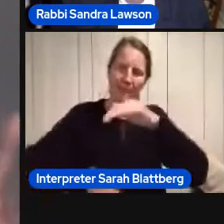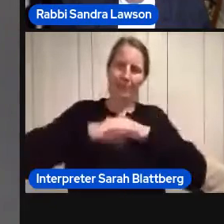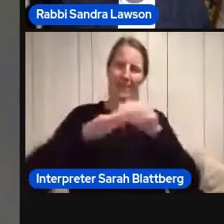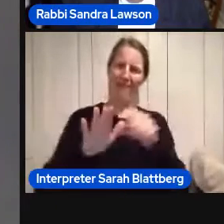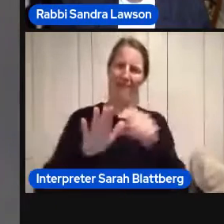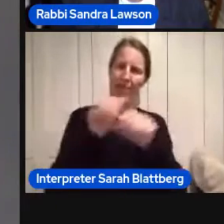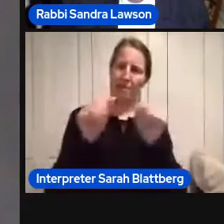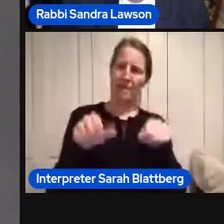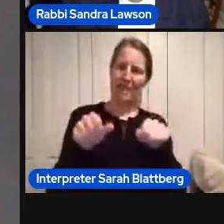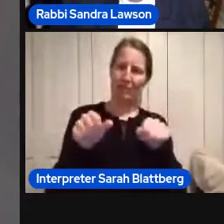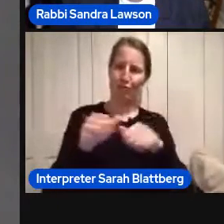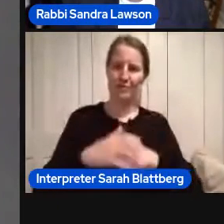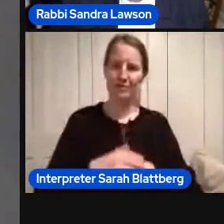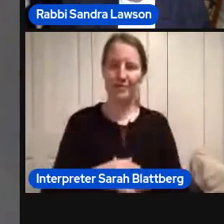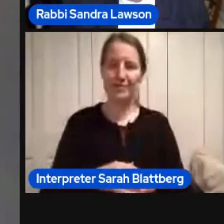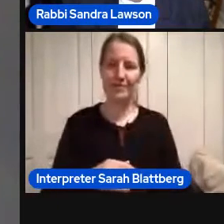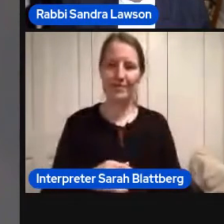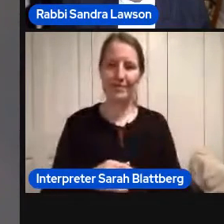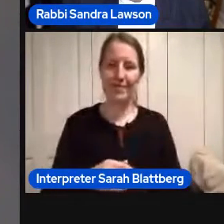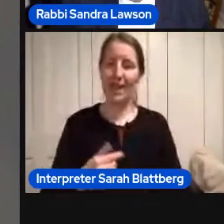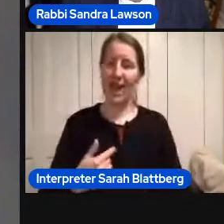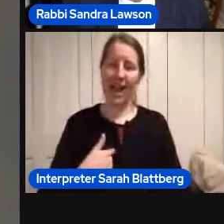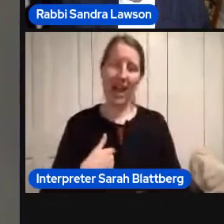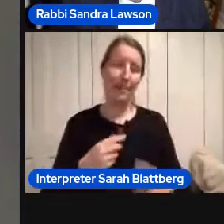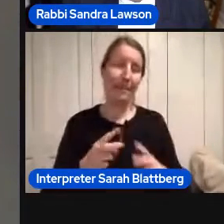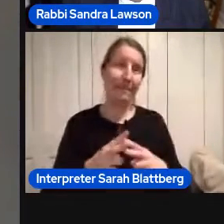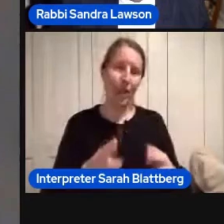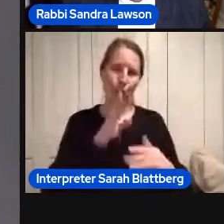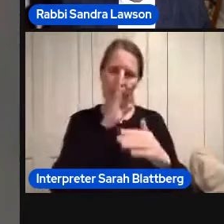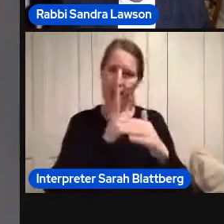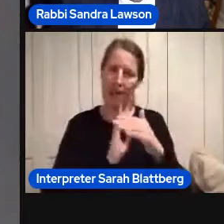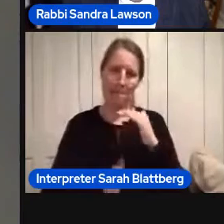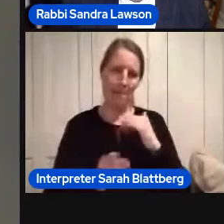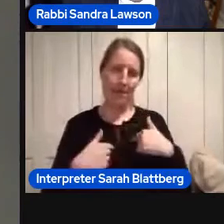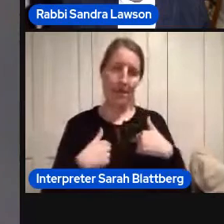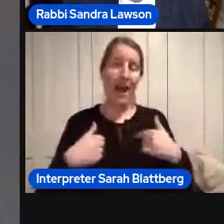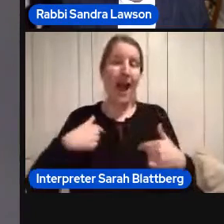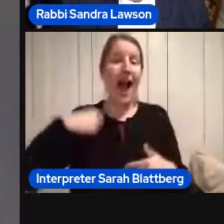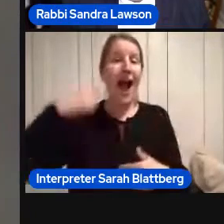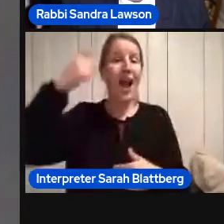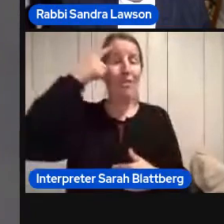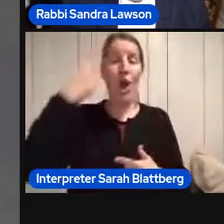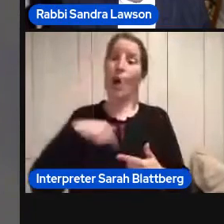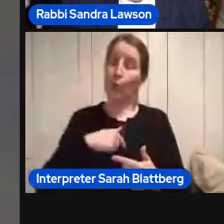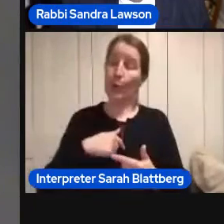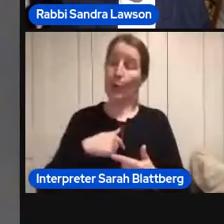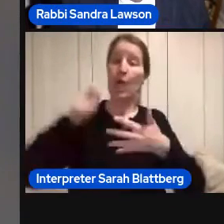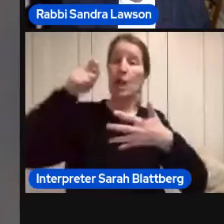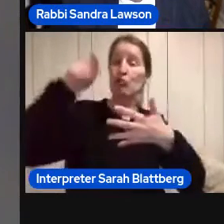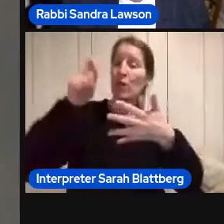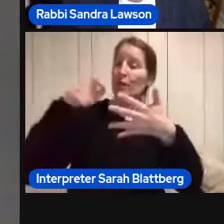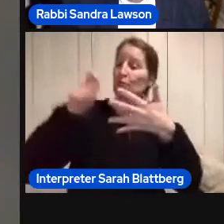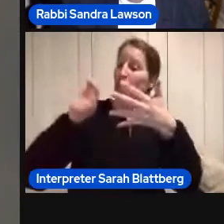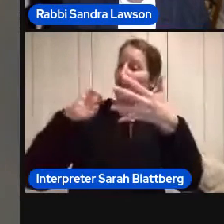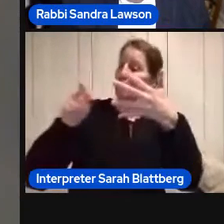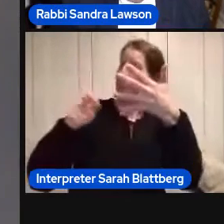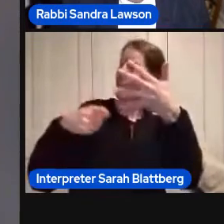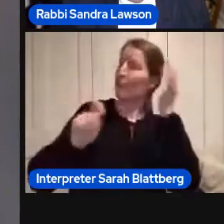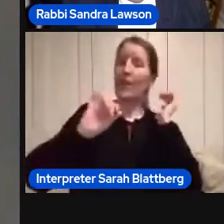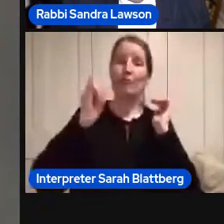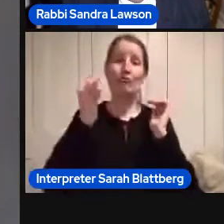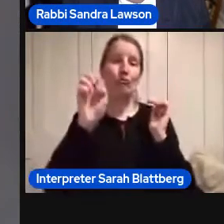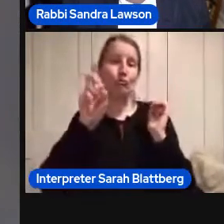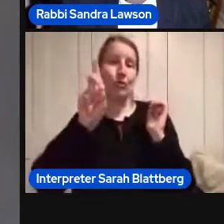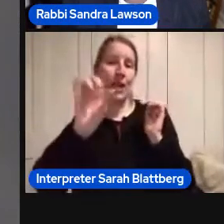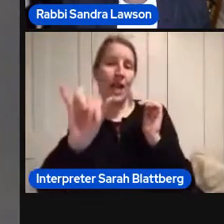may sound noble, I'm really humbled and a bit embarrassed to admit that I thought that achieving justice, equity, diversity, and inclusion